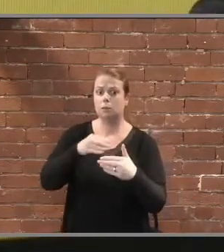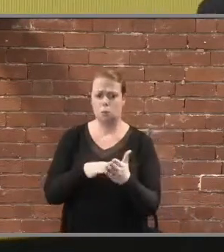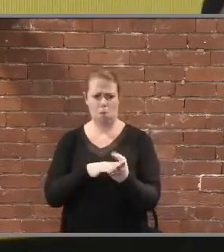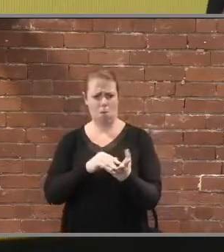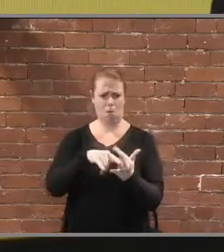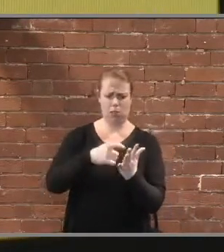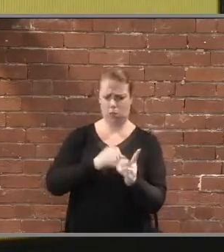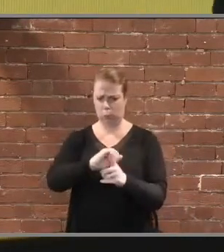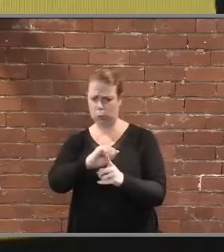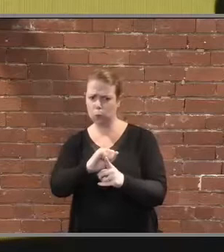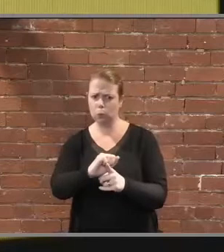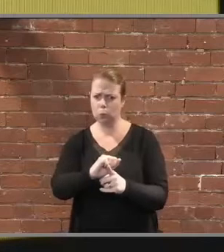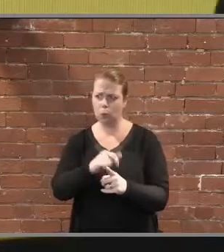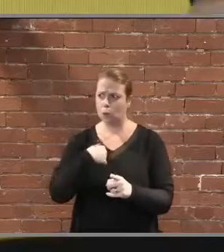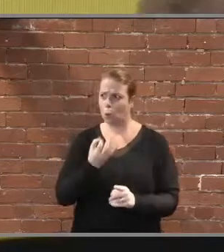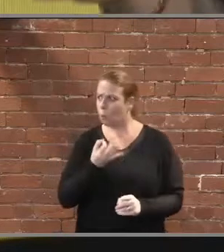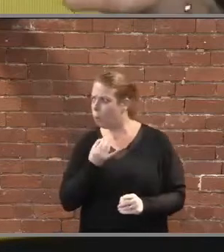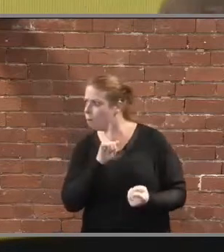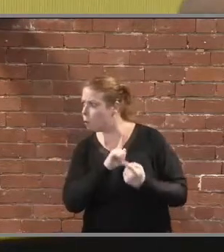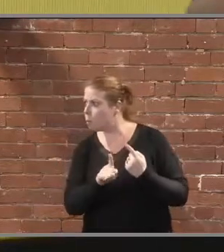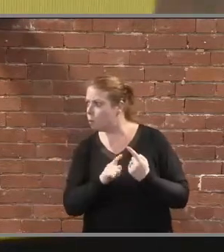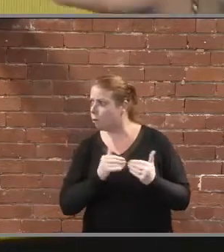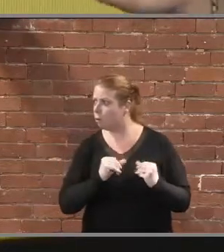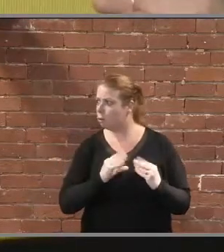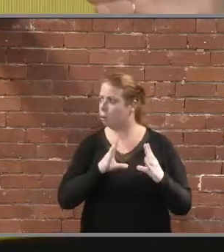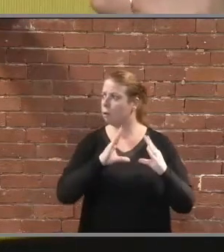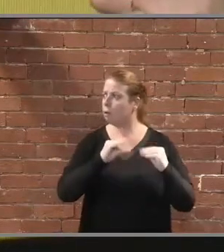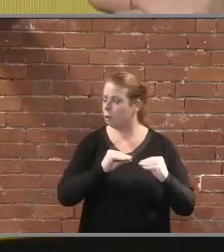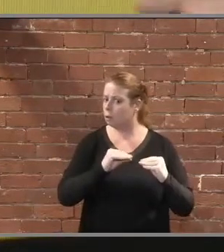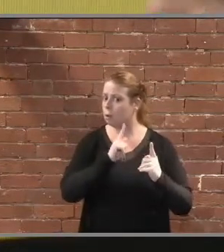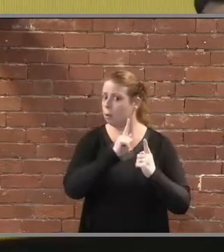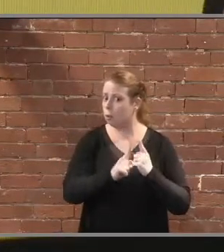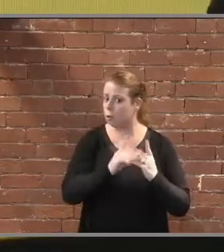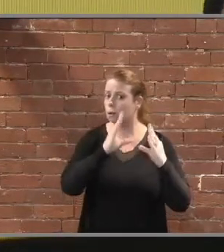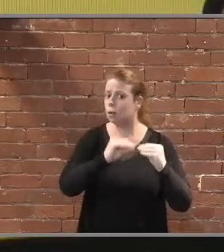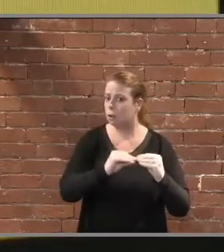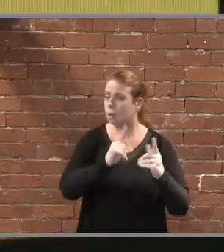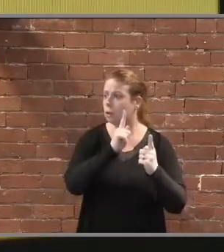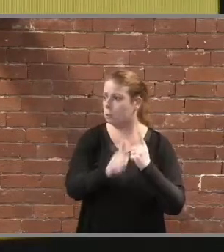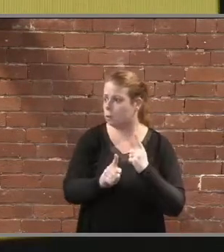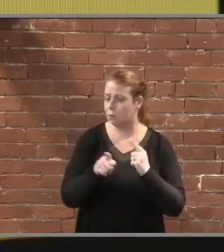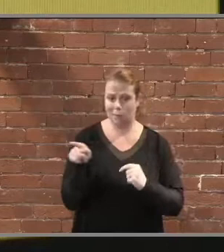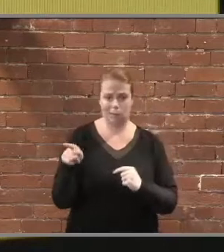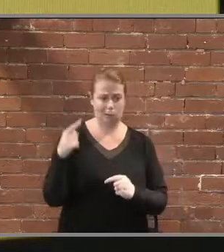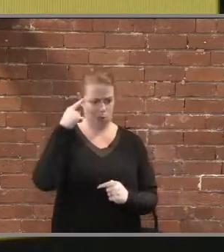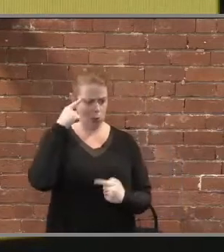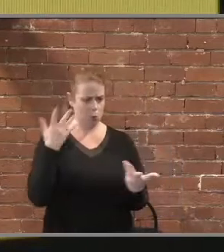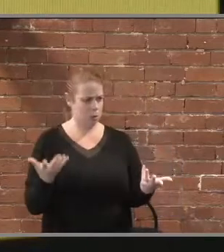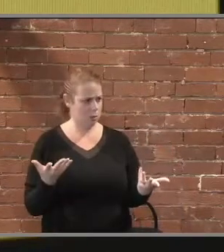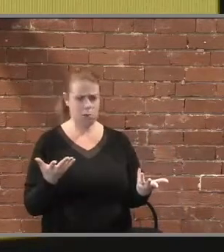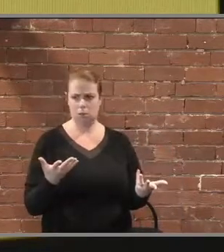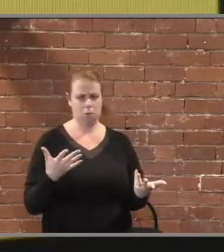mastering? And waiting for approval at every stage of the process, but not necessarily knowing. And I think the expectation at the other end was